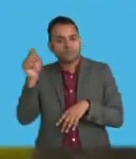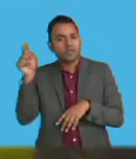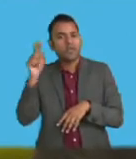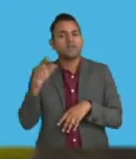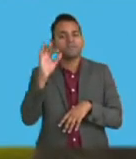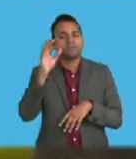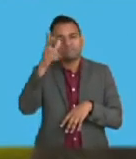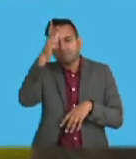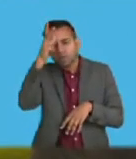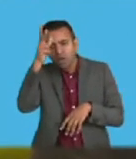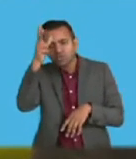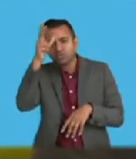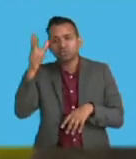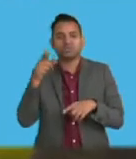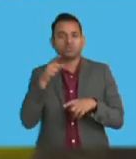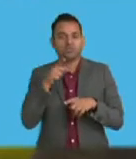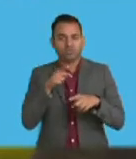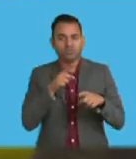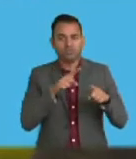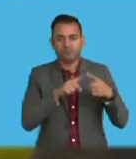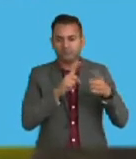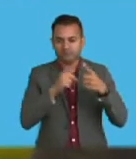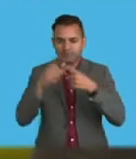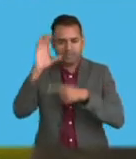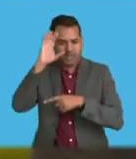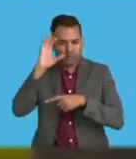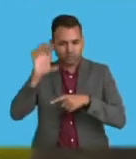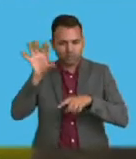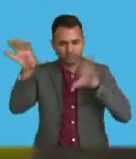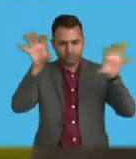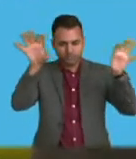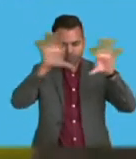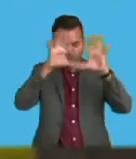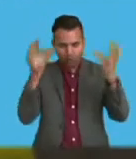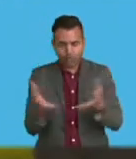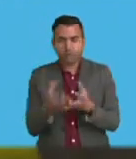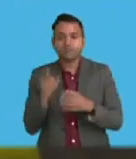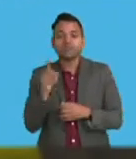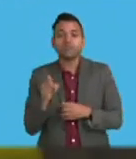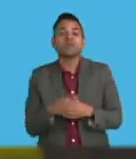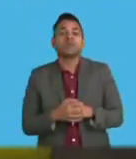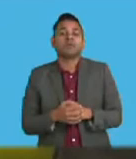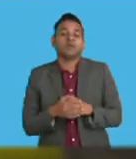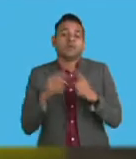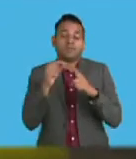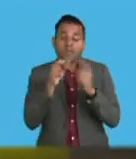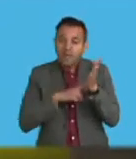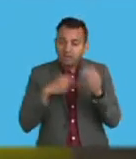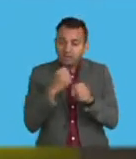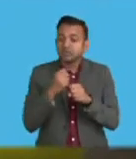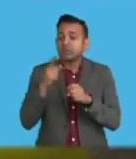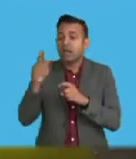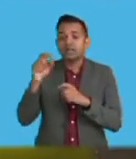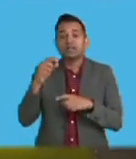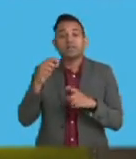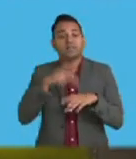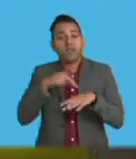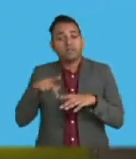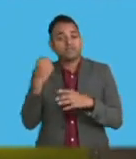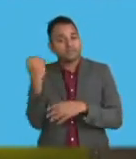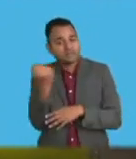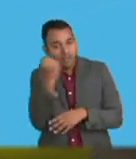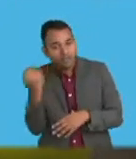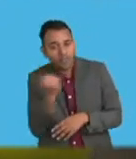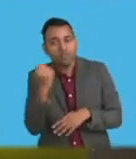Kiribati, Malaysia, Nepal, New Caledonia, New Zealand, Papua New Guinea, Philippines, Samoa, Singapore, Solomon Islands, Thailand, United